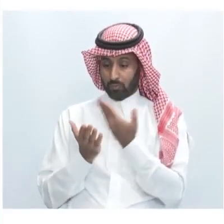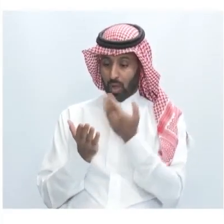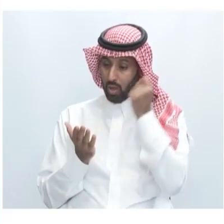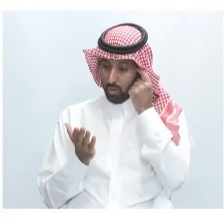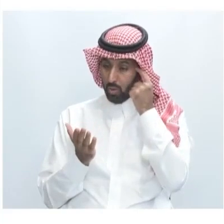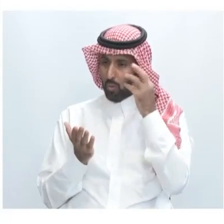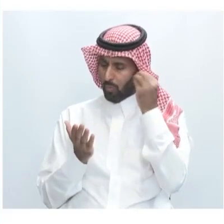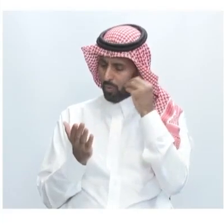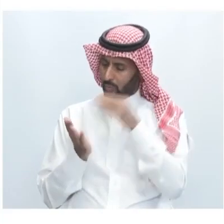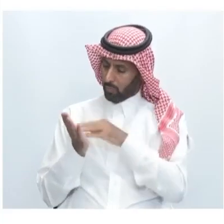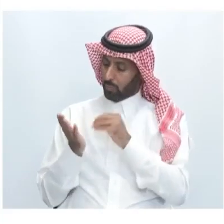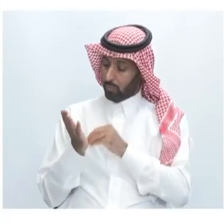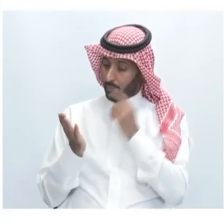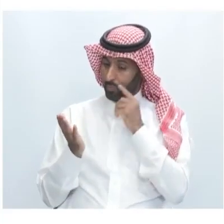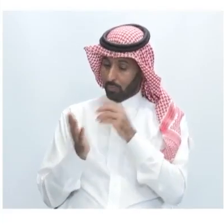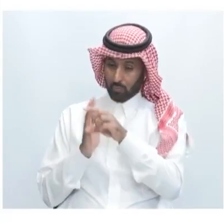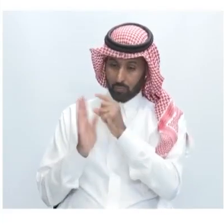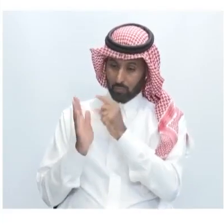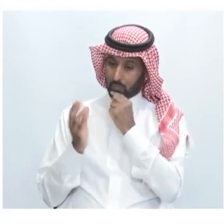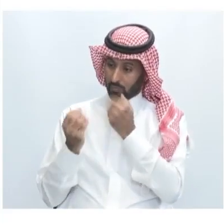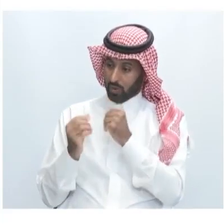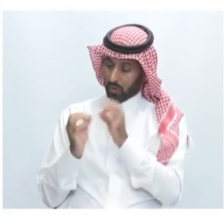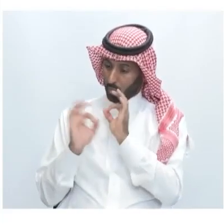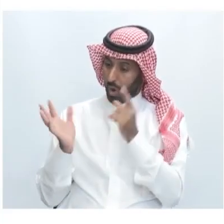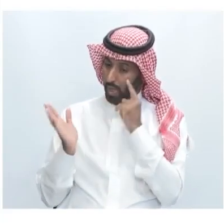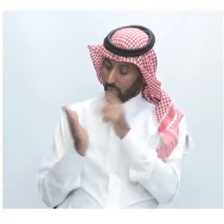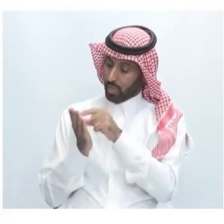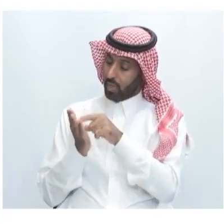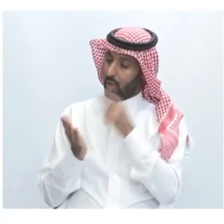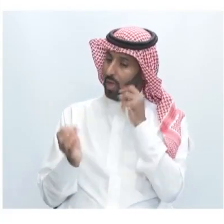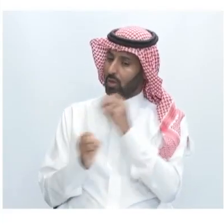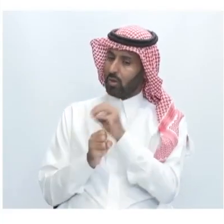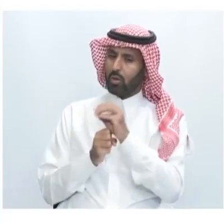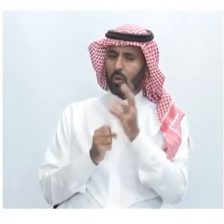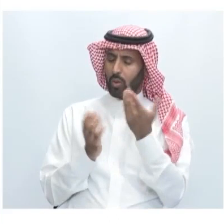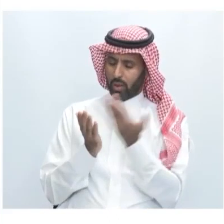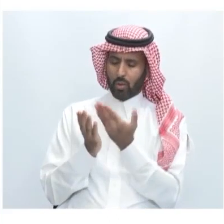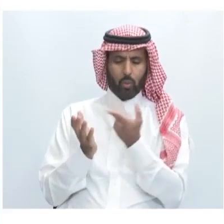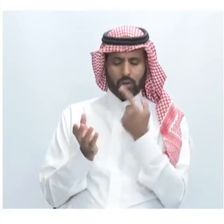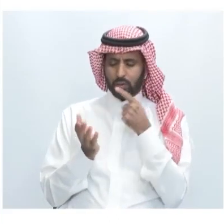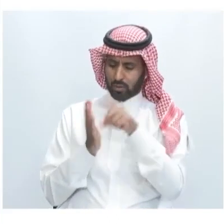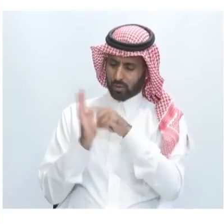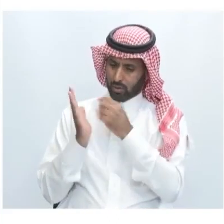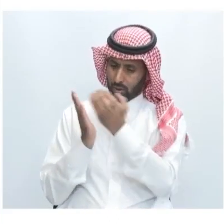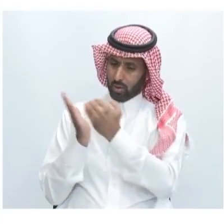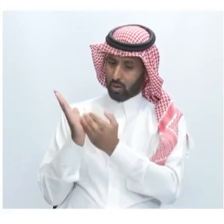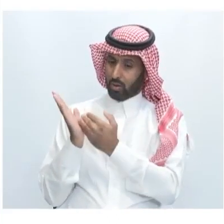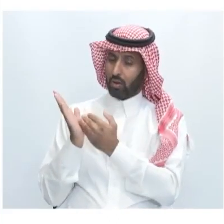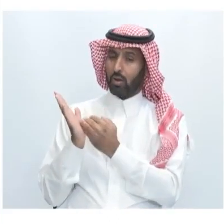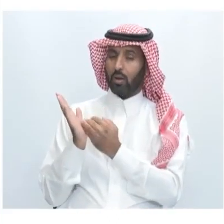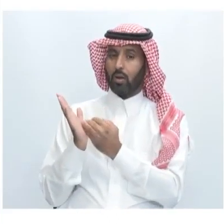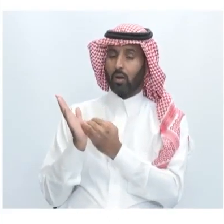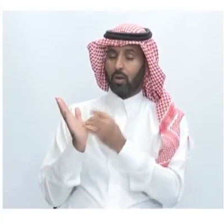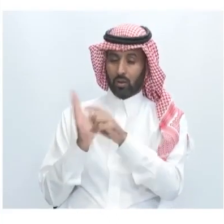know more? Does it include a topic sentence that clearly tells the reader what the essay is about? Do the